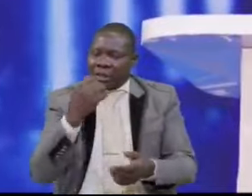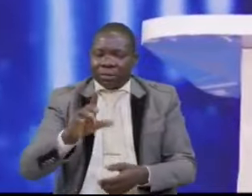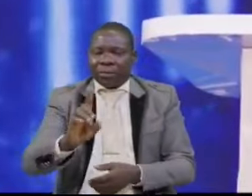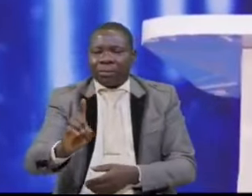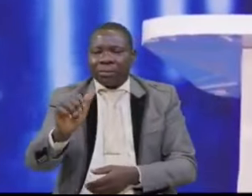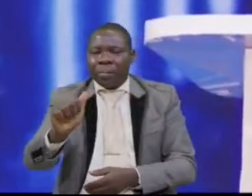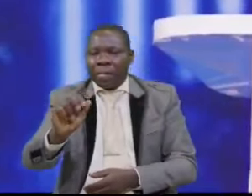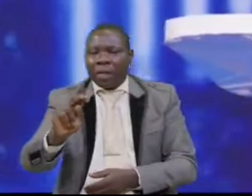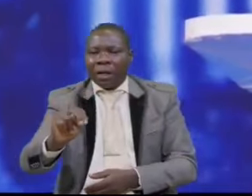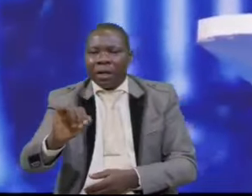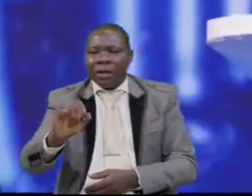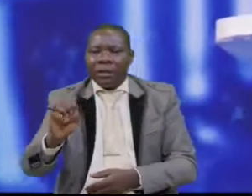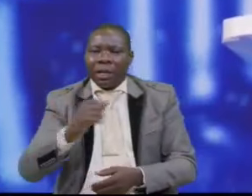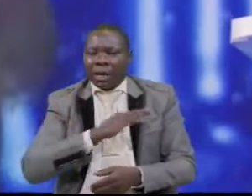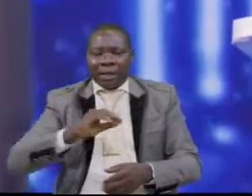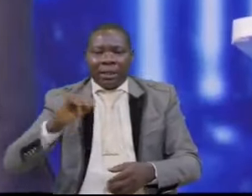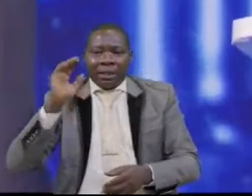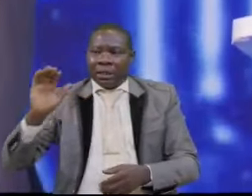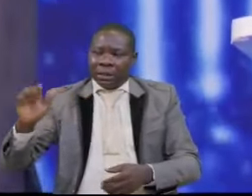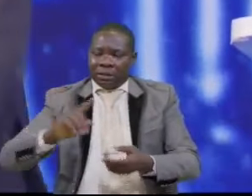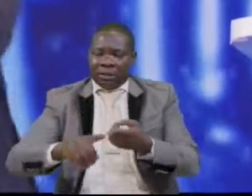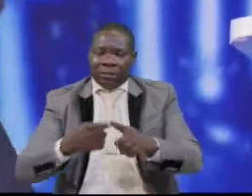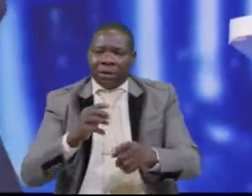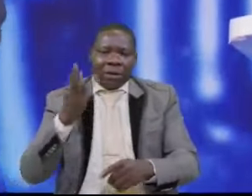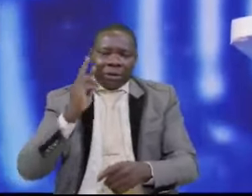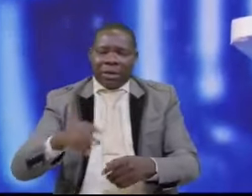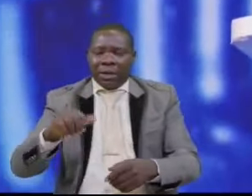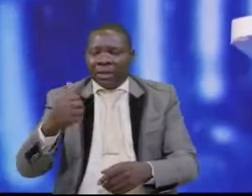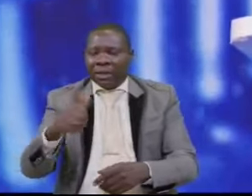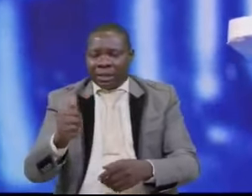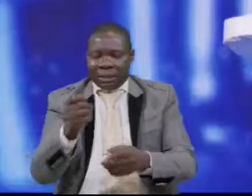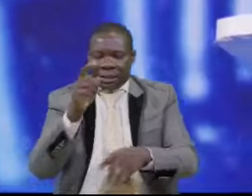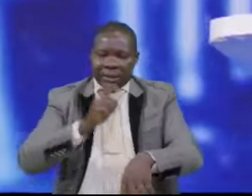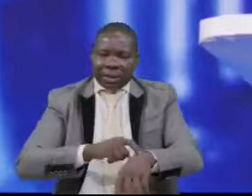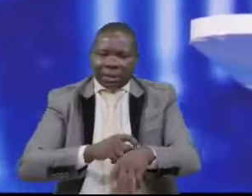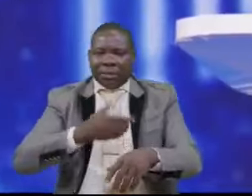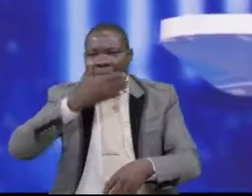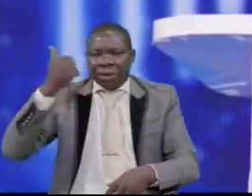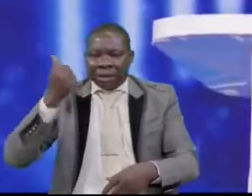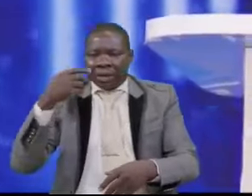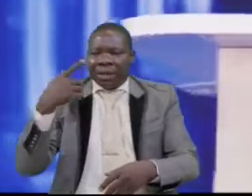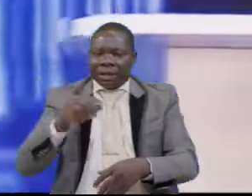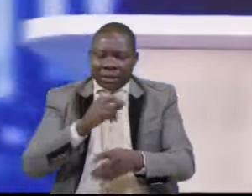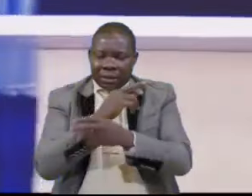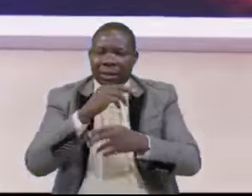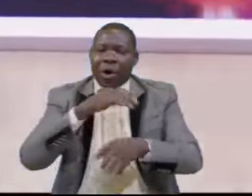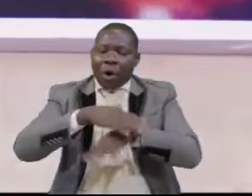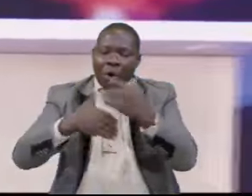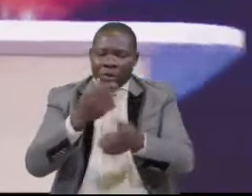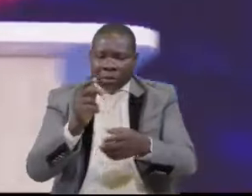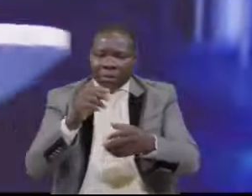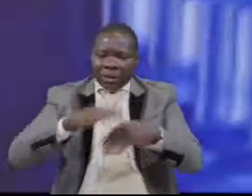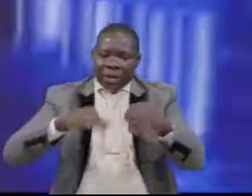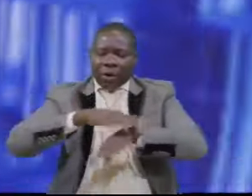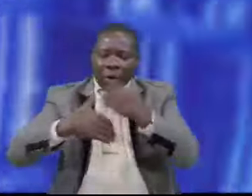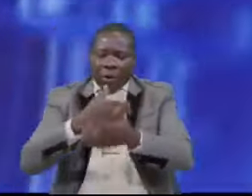10 times better than all the rest of the people in Babylon. Now, I